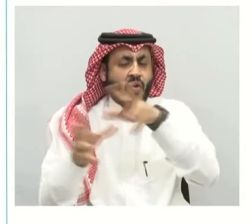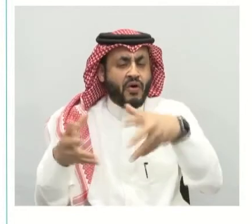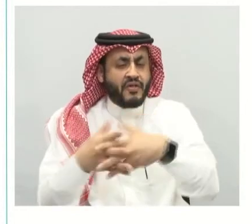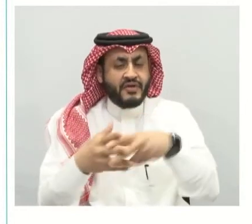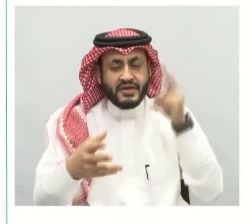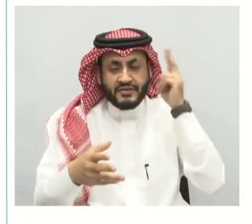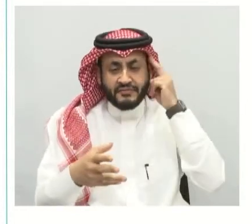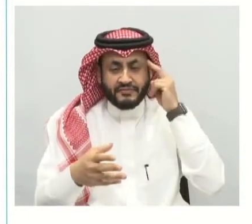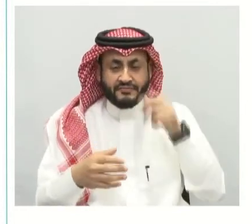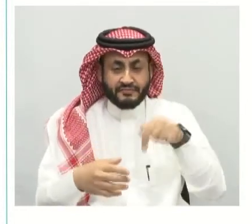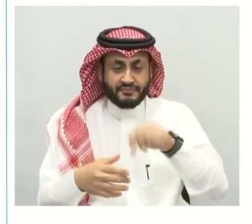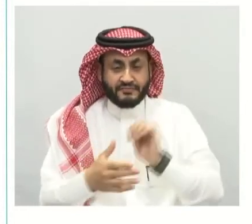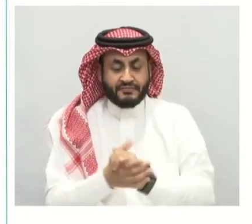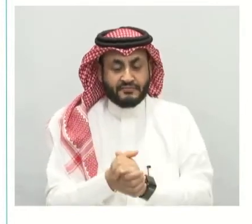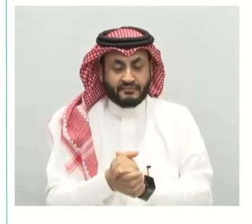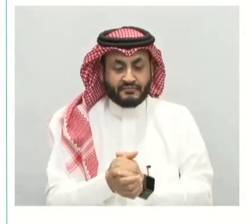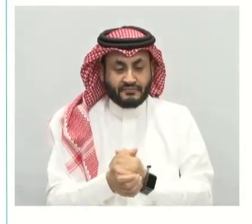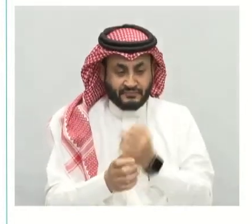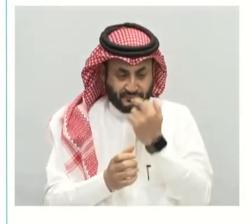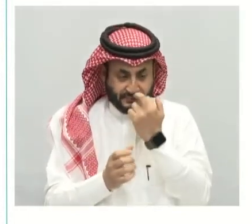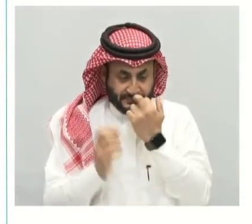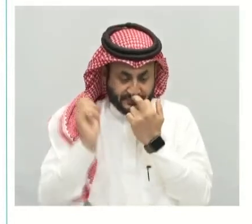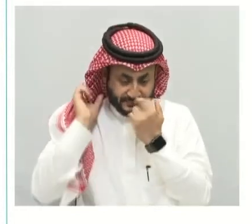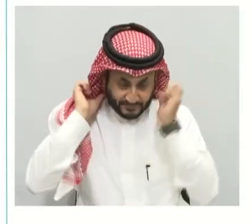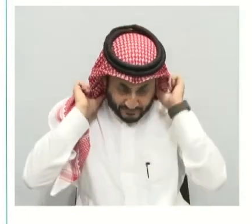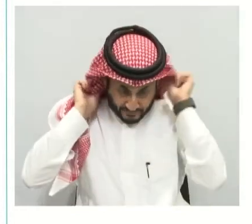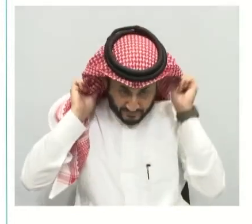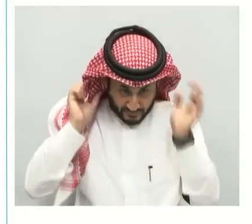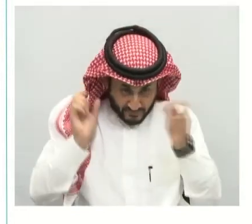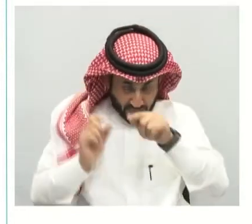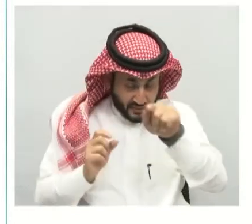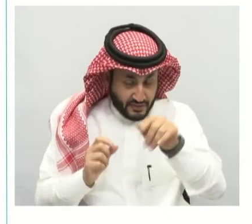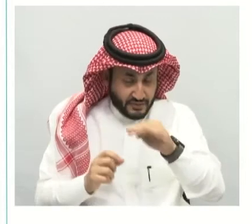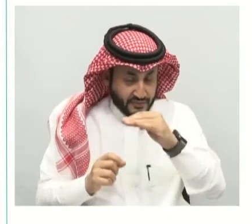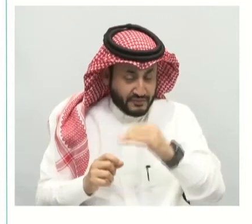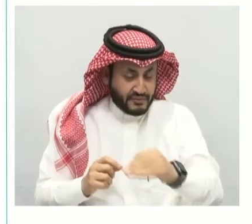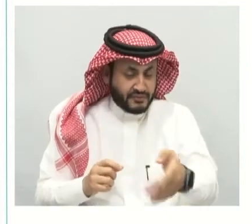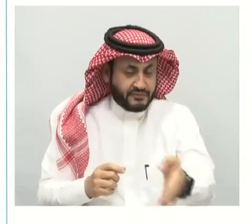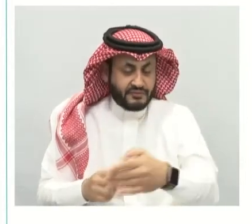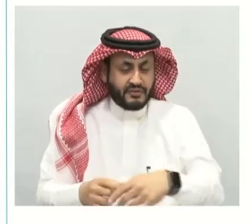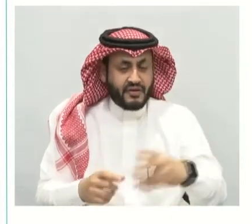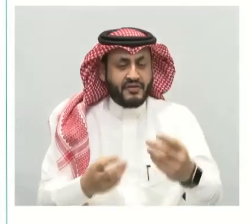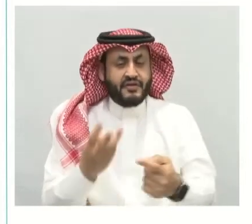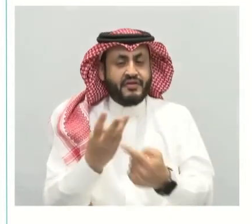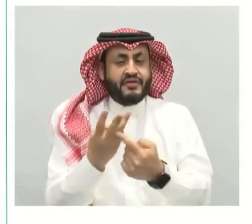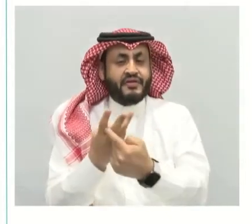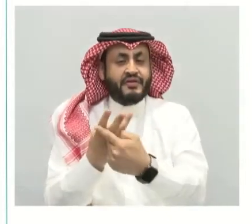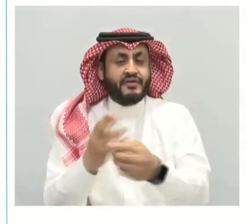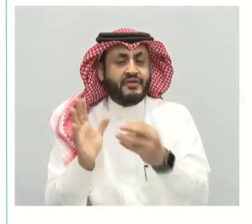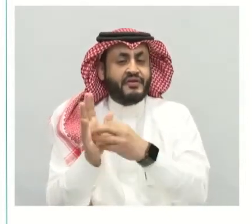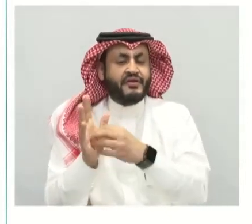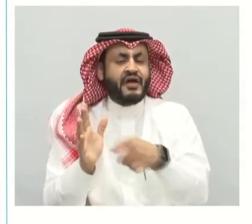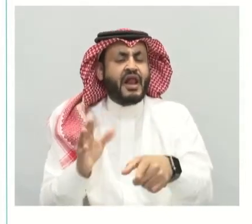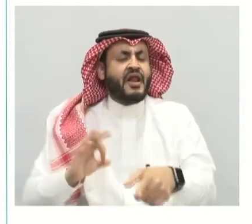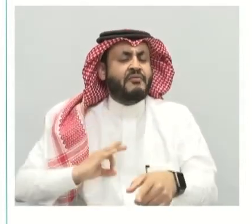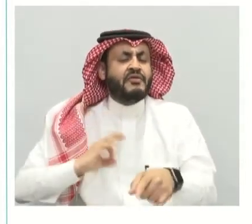Arabia. And also, we answered a couple of questions about these three places. What are the places do you like